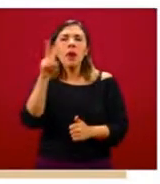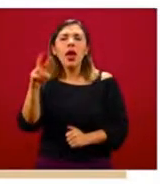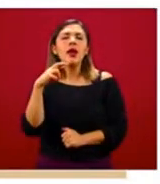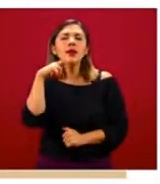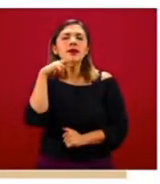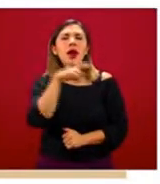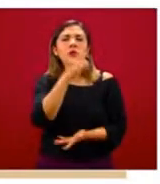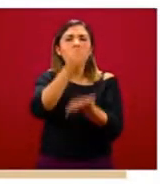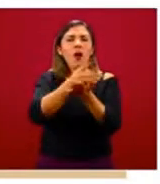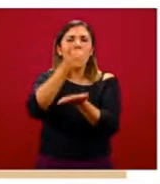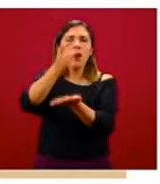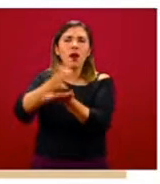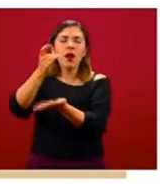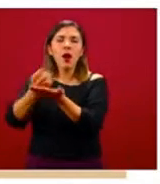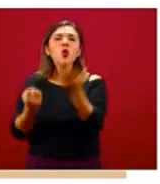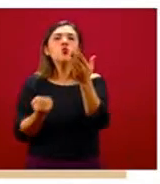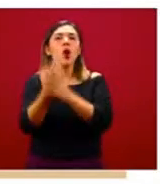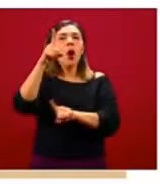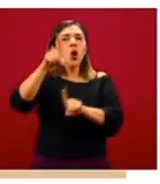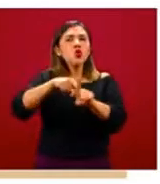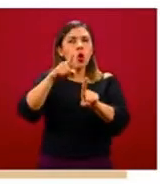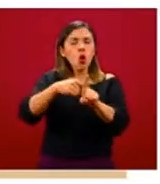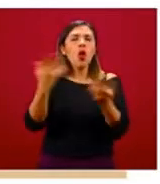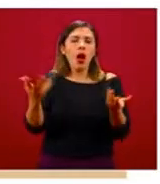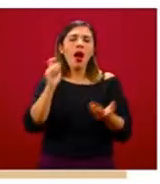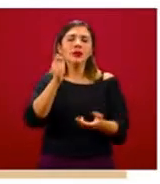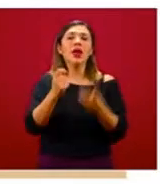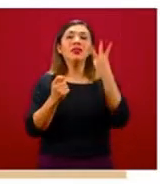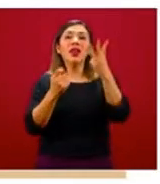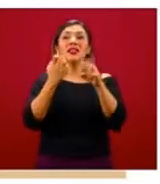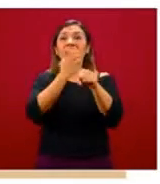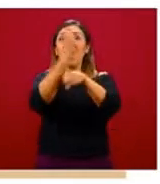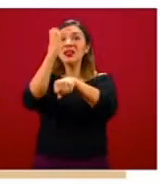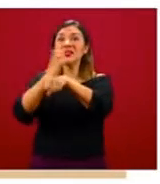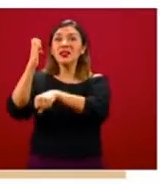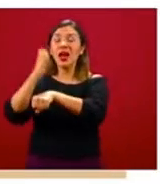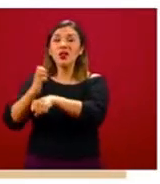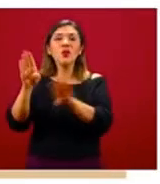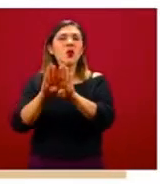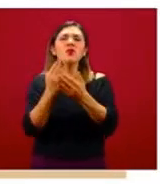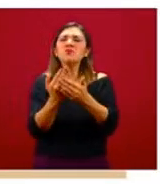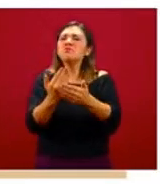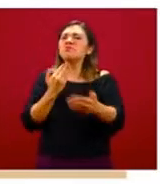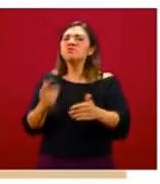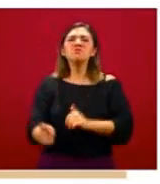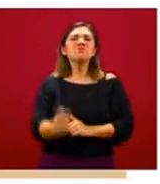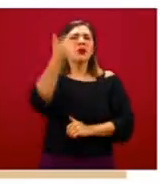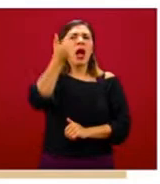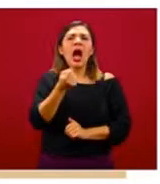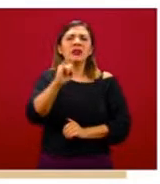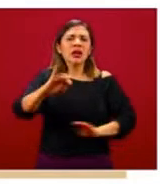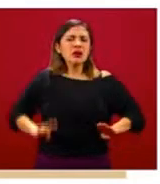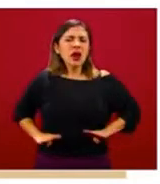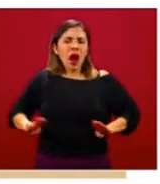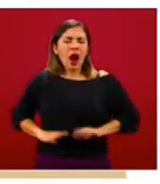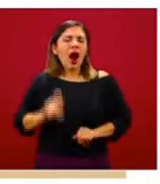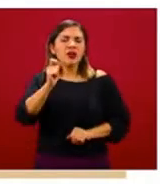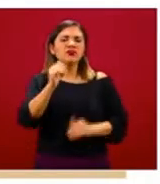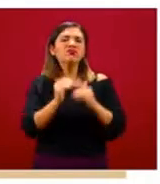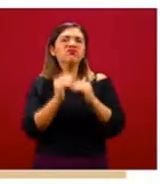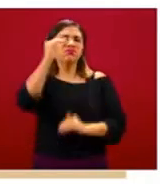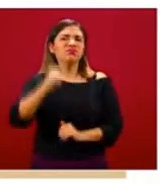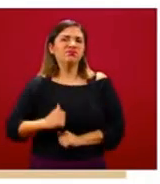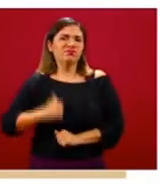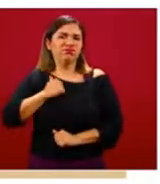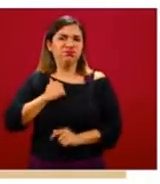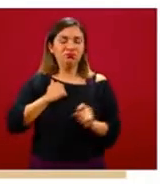rápidamente pretty identificar que fast estas nuevas categorías están, bueno, los 3 how we estados can que casi desde un identify principio de the la three states epidemia who en have México fueron been las que